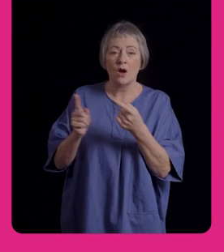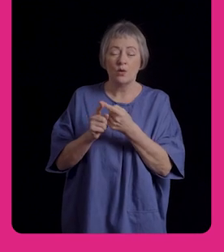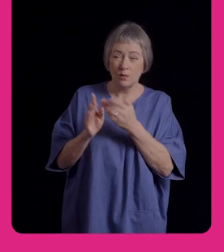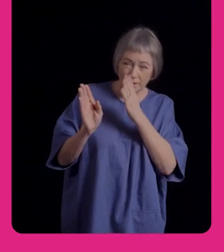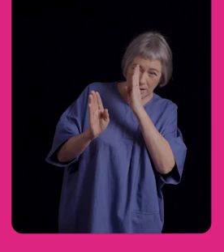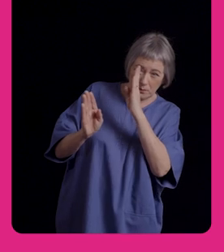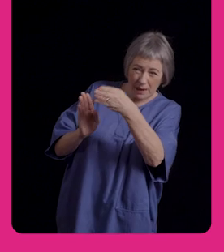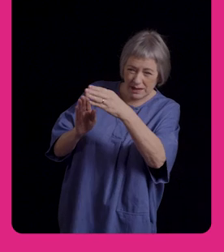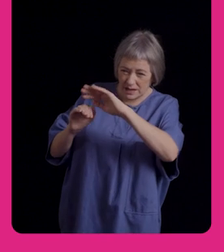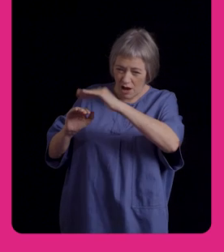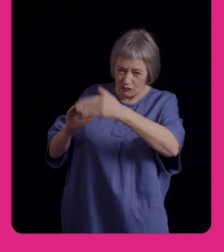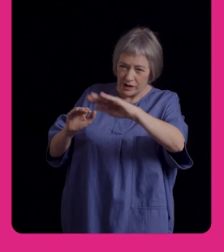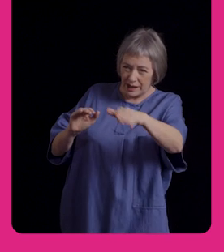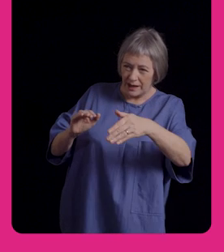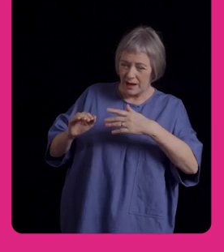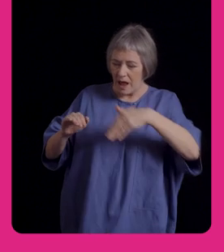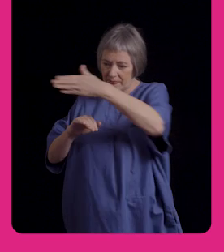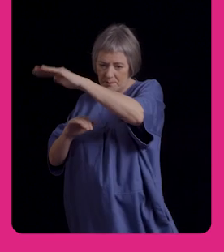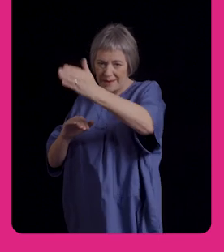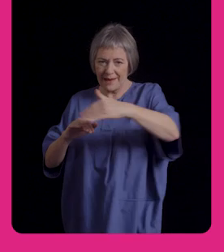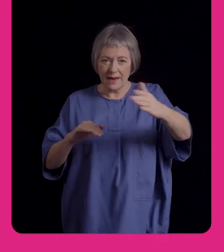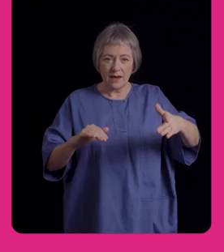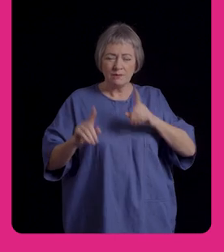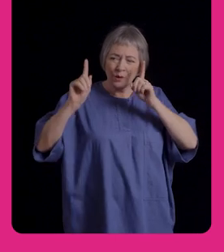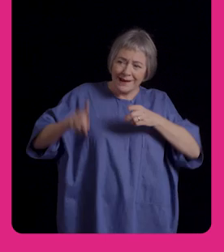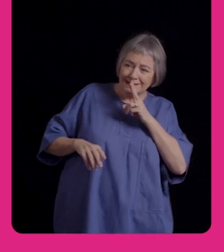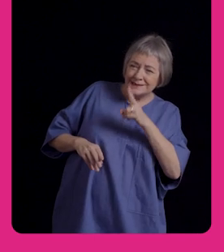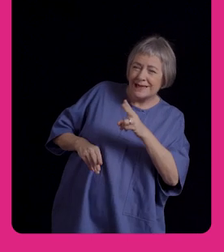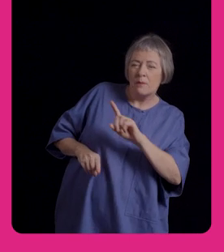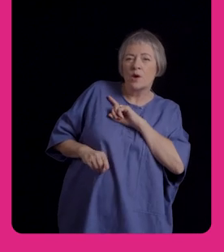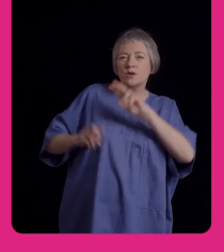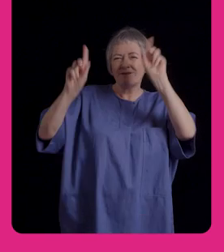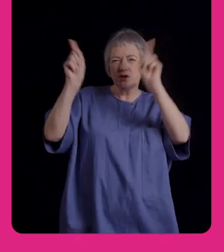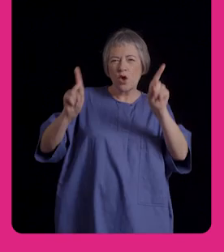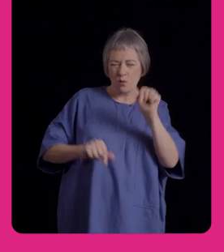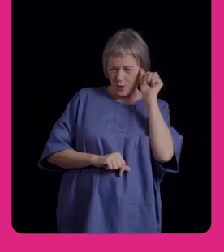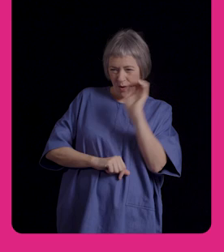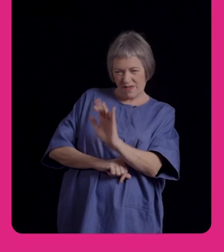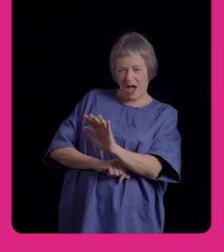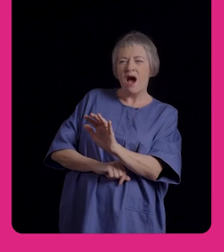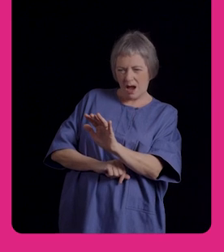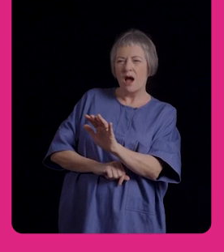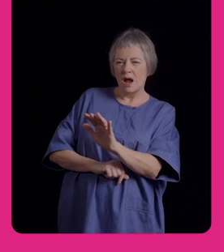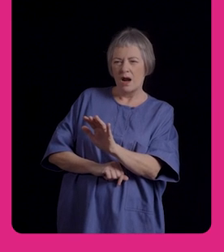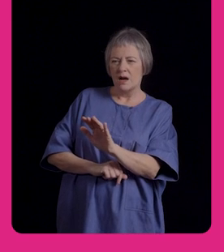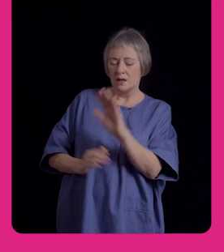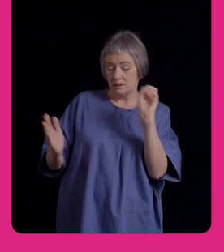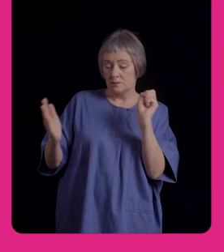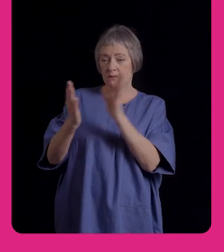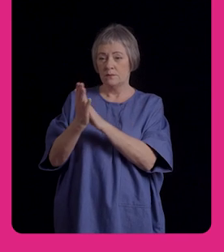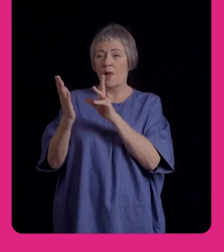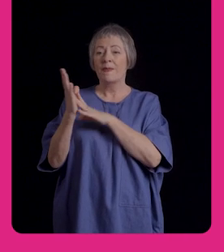Once we get past that reef at the mouth of the bay, we can't see it just now because of the storm, but we know it's there. It's on the